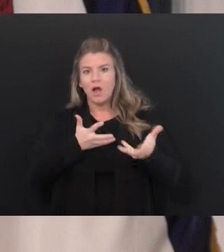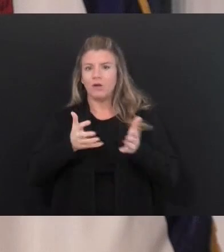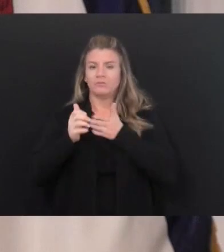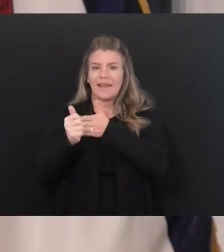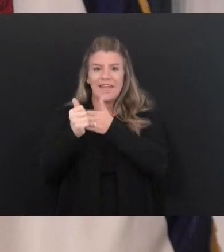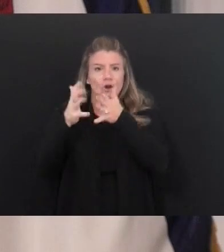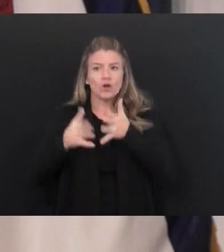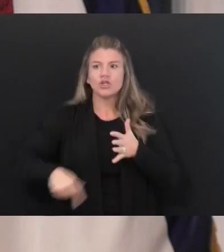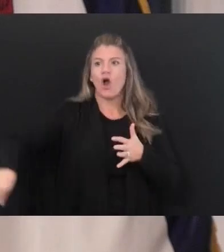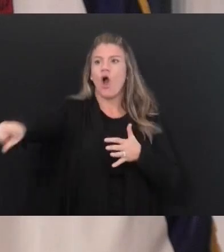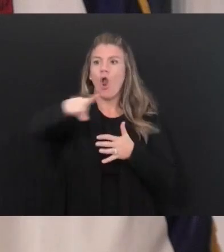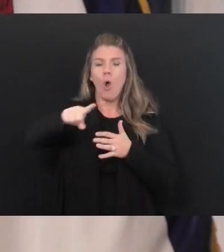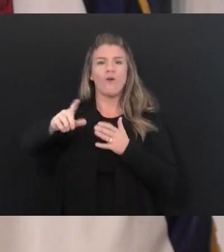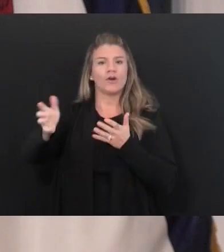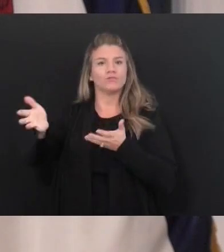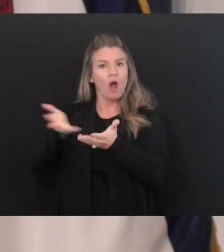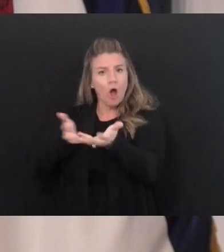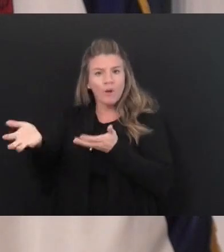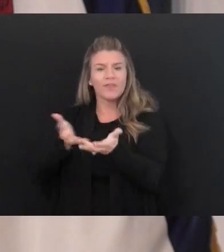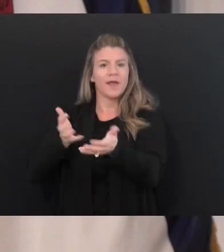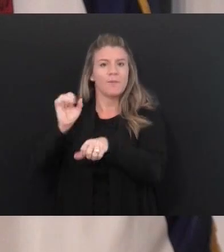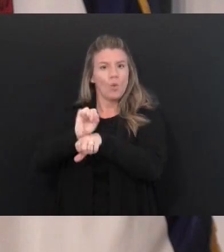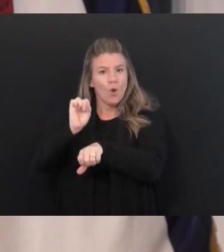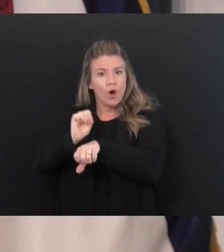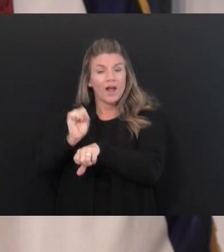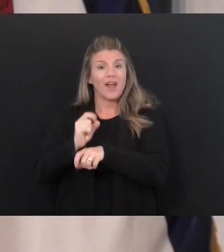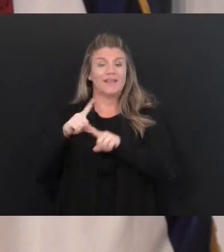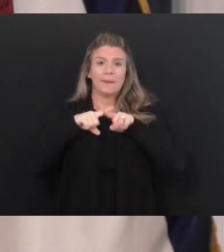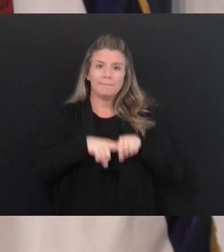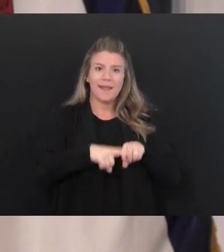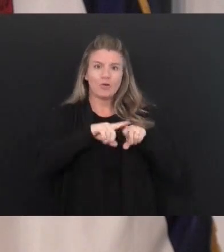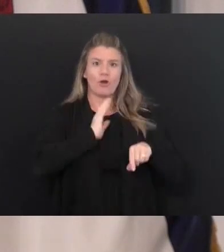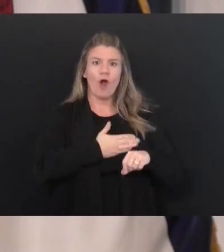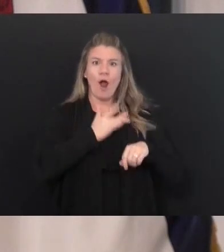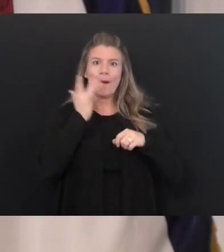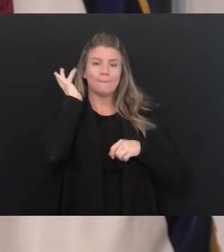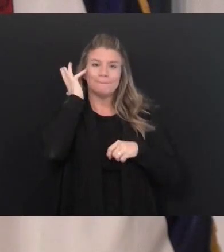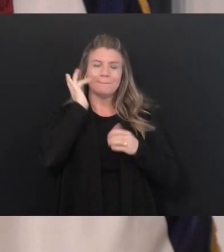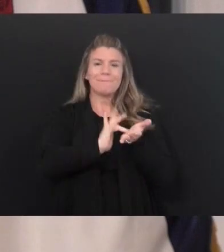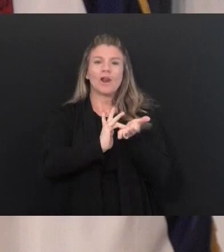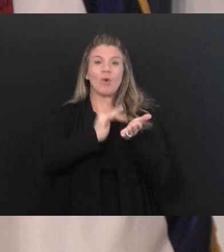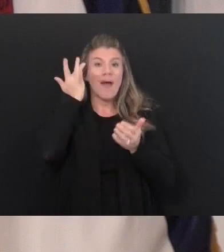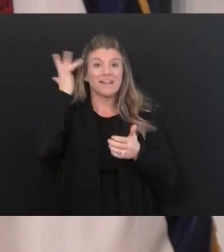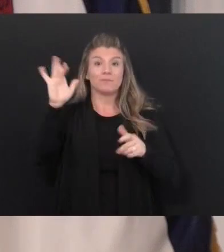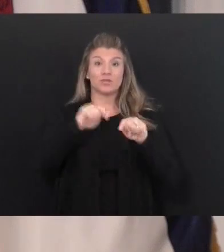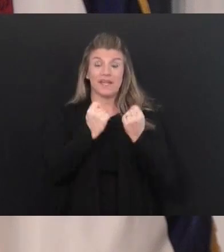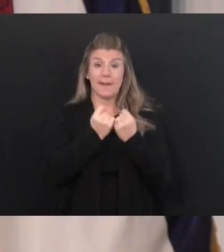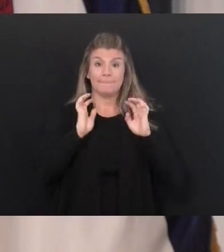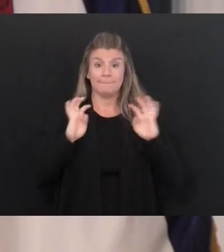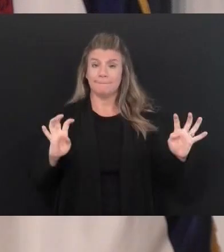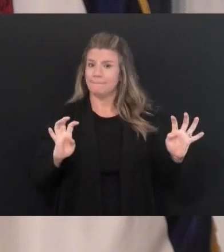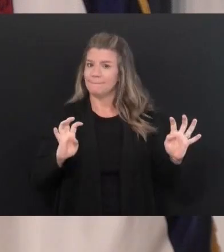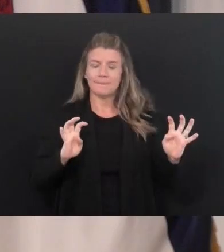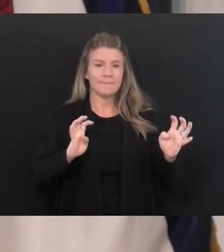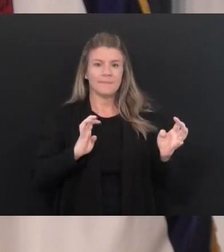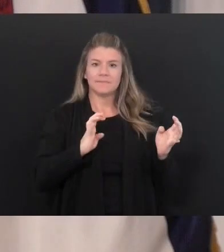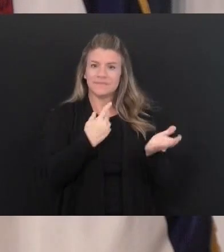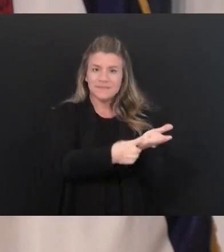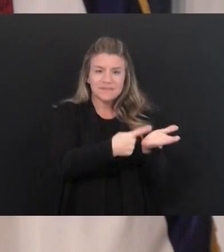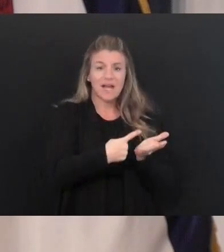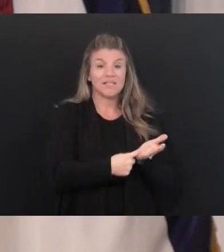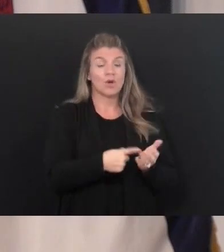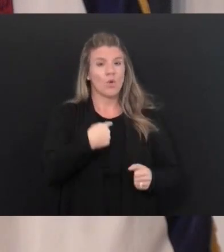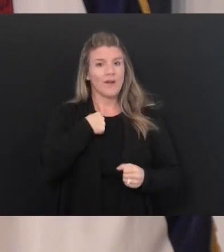state. Absolutely depend upon our medical experts to give us great guidance. Talk nonstop to the